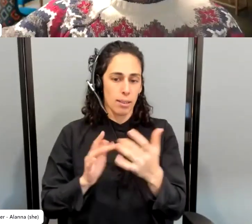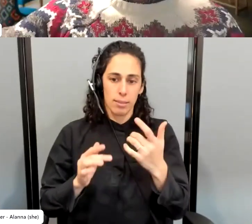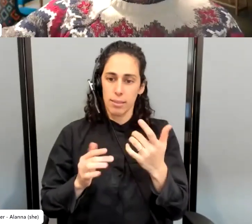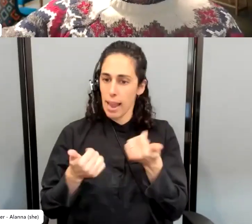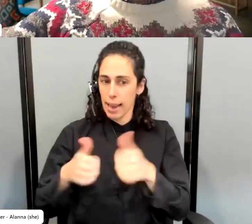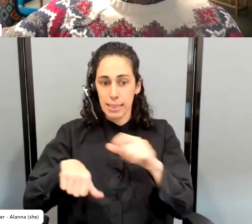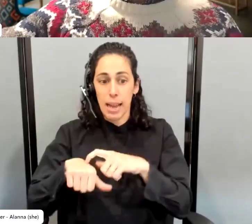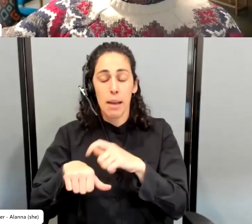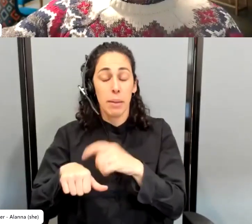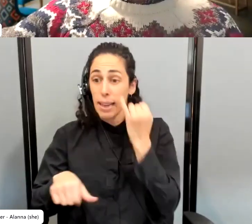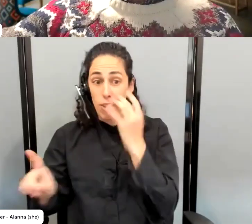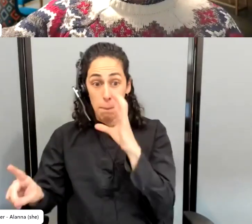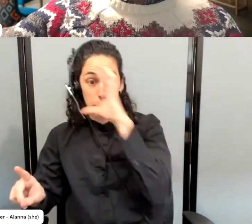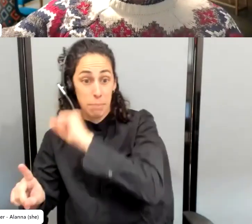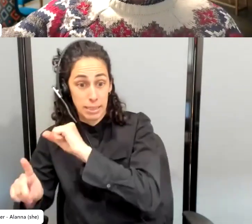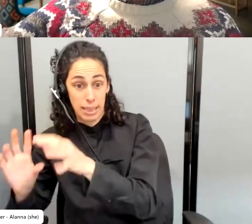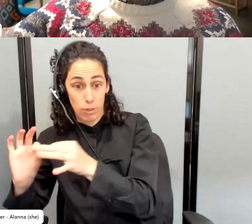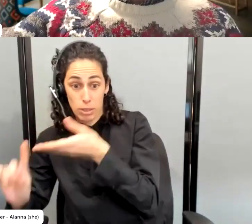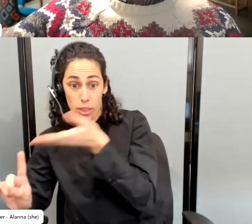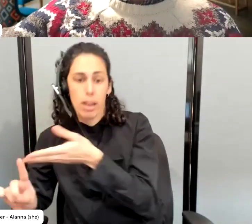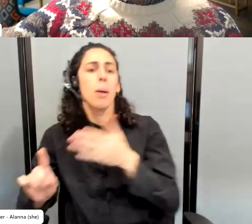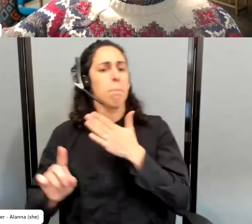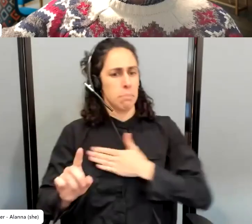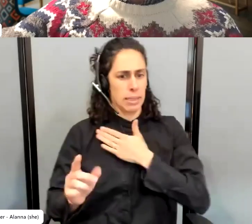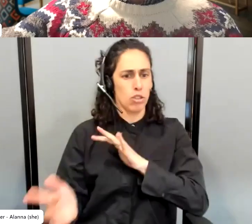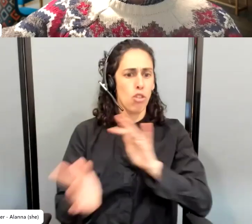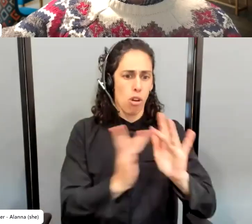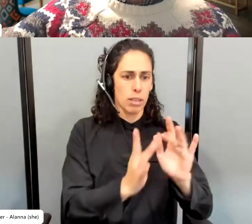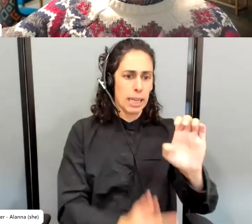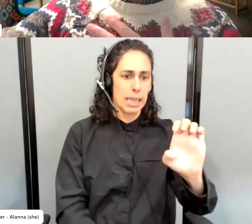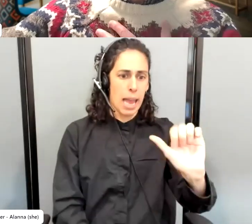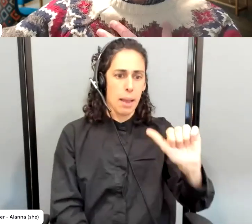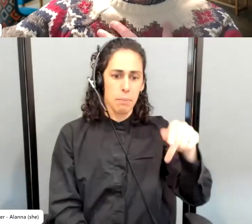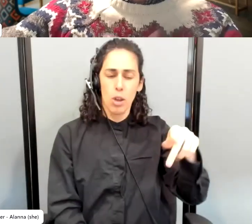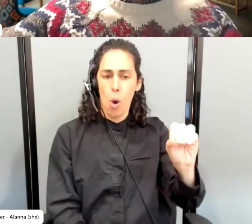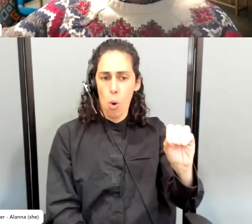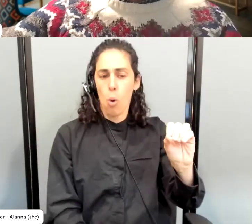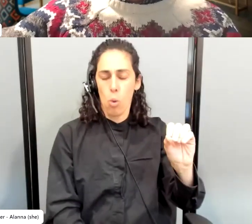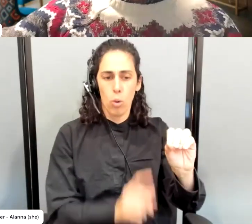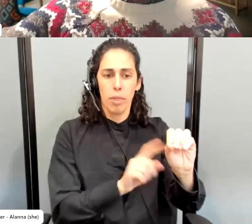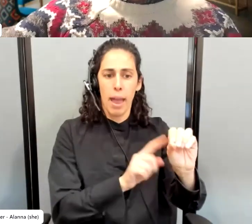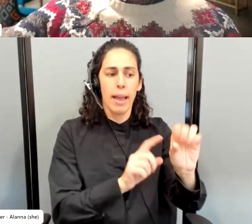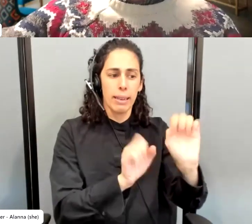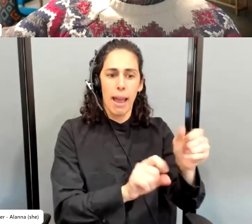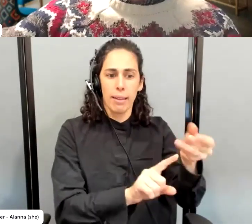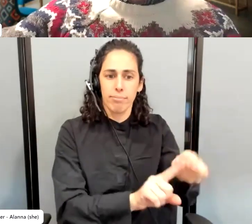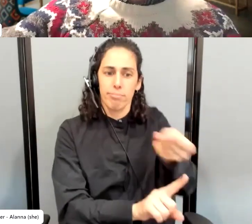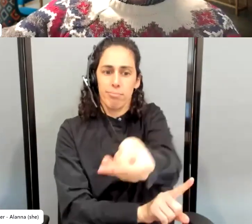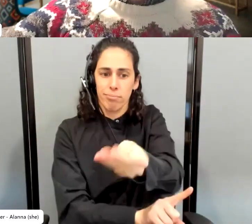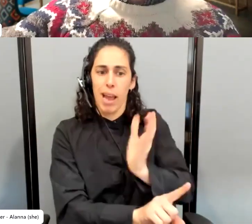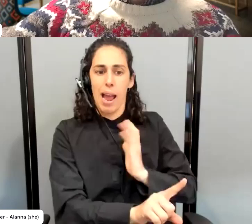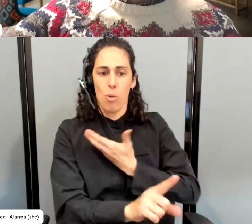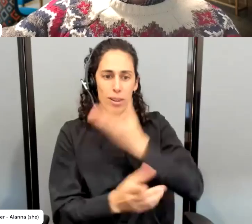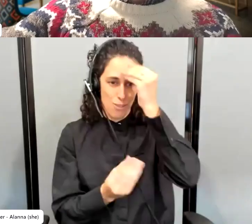to get our contact information if you miss it here as well. Thank you so much, and enjoy the workshop. Thanks, Ken.